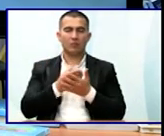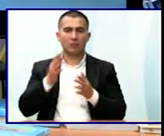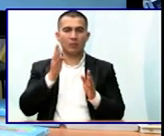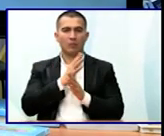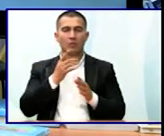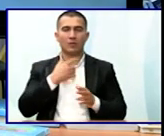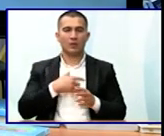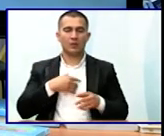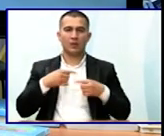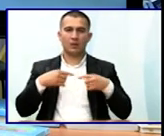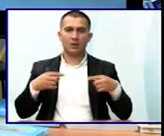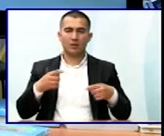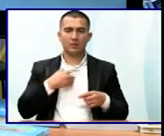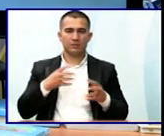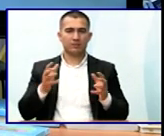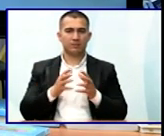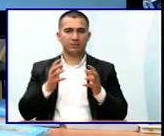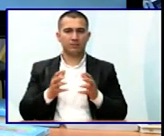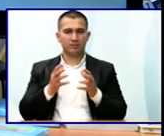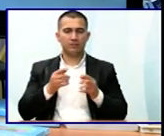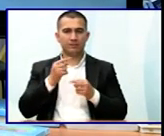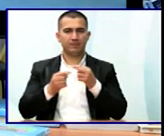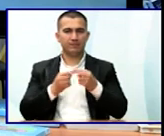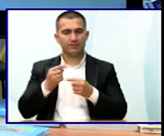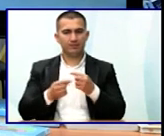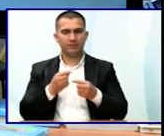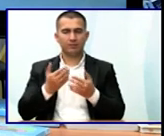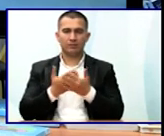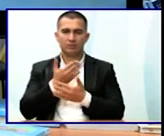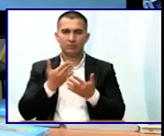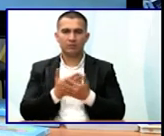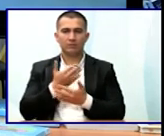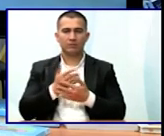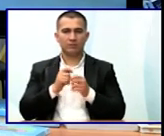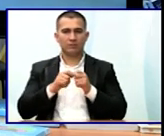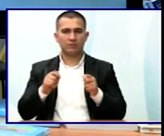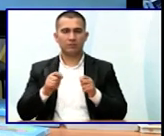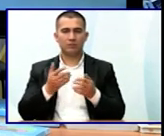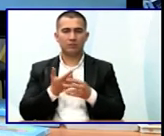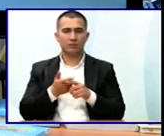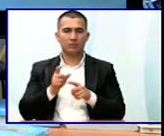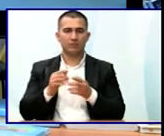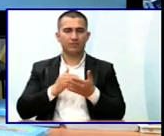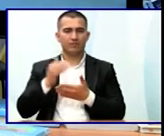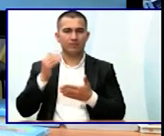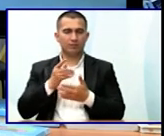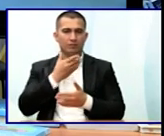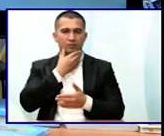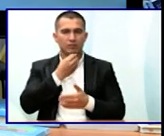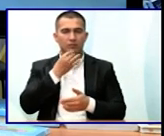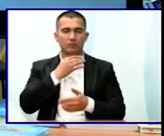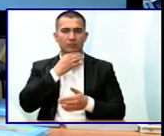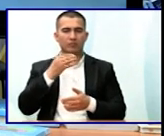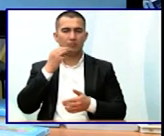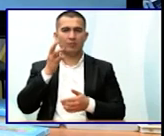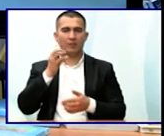turlarini saqlab qolish bilan birga, demak, yangi navlarni yaratishda, tez va yuqori hosil olishda ham